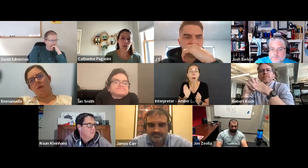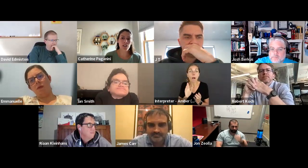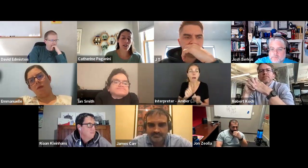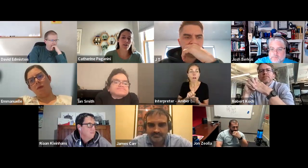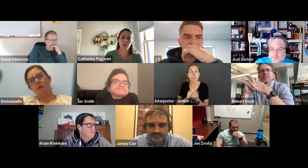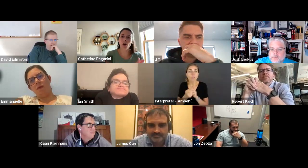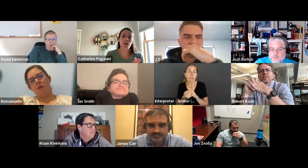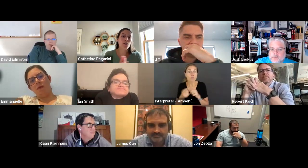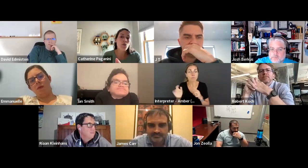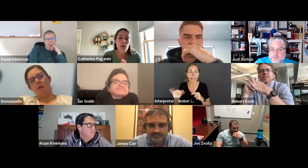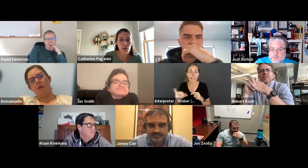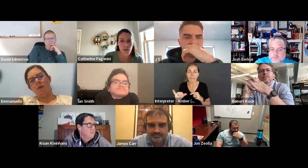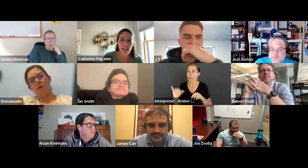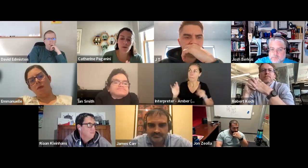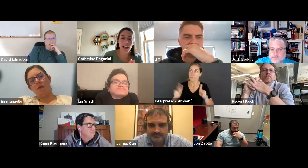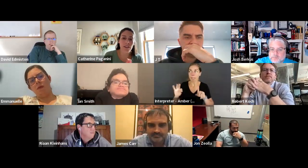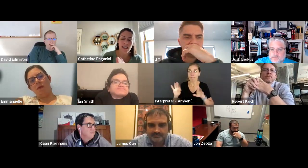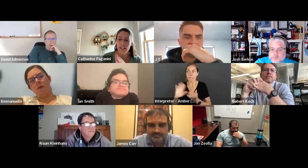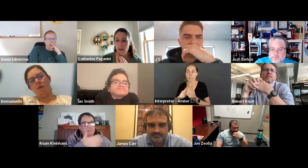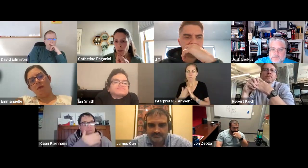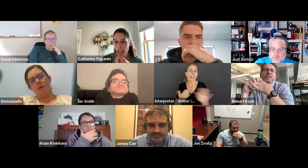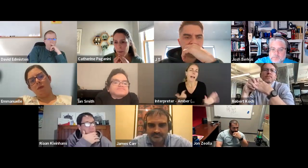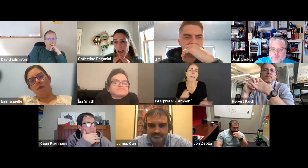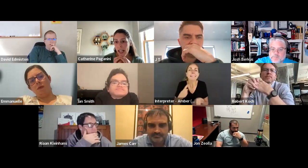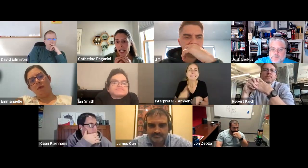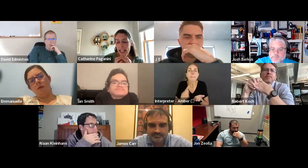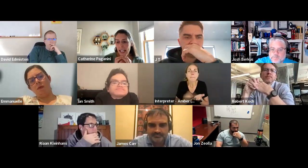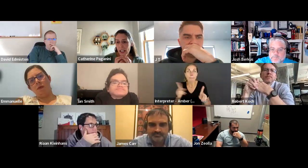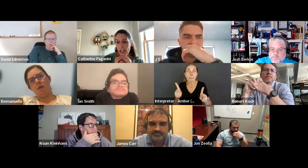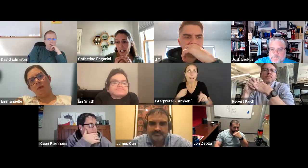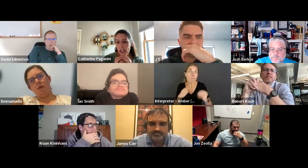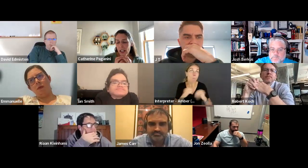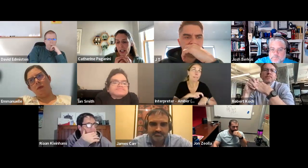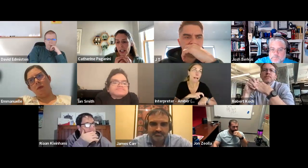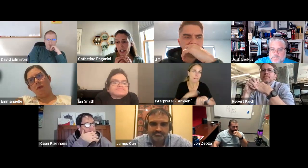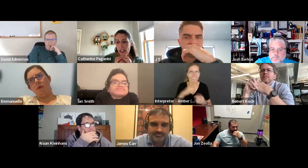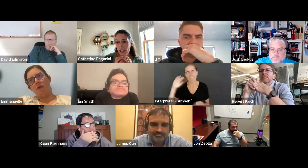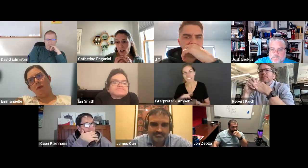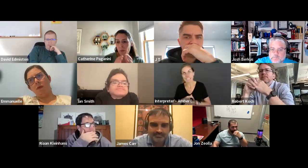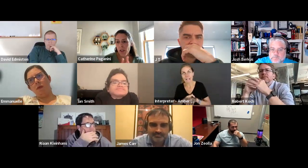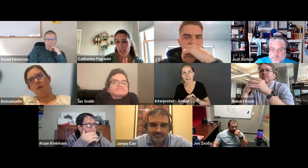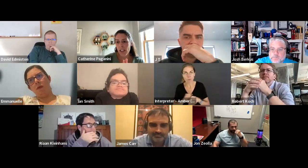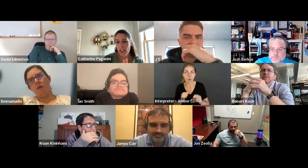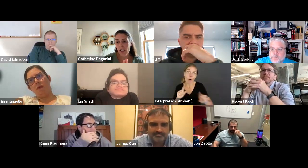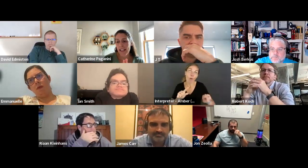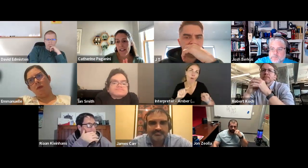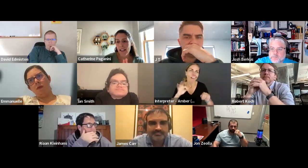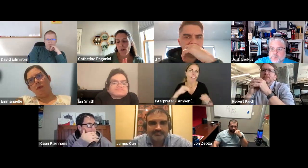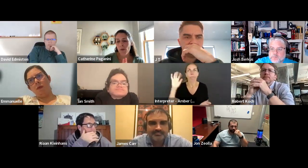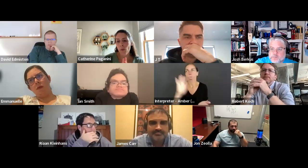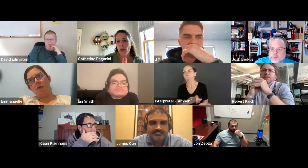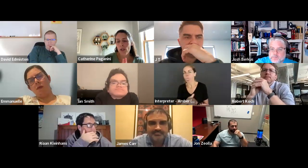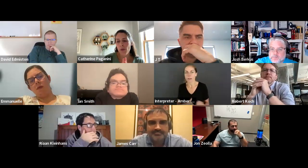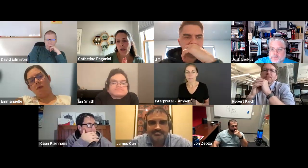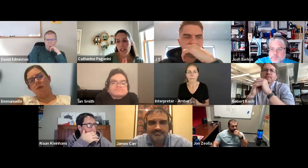people of the community. You always lose people, right, who will have less and more time. And then the community, that's a